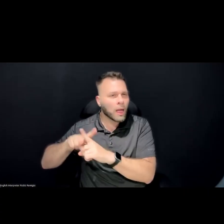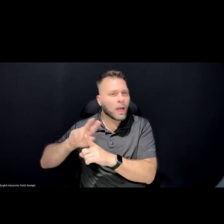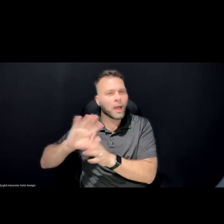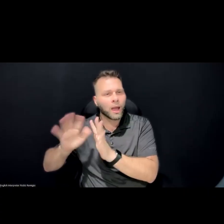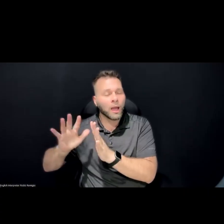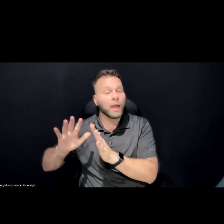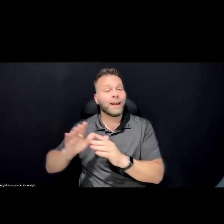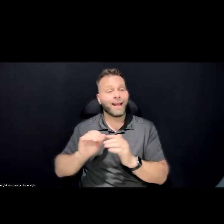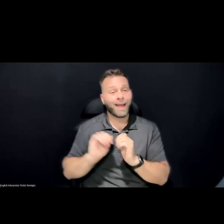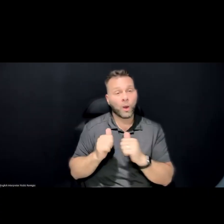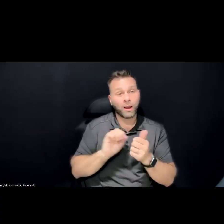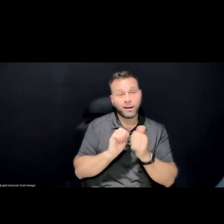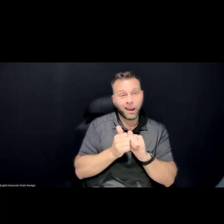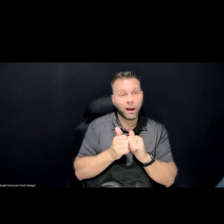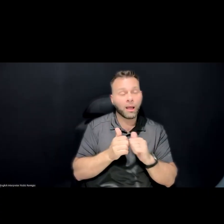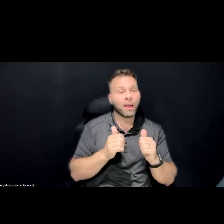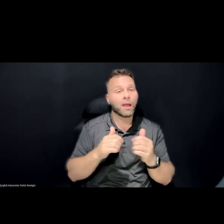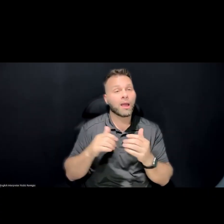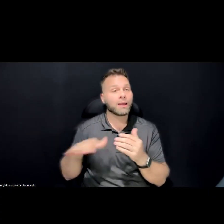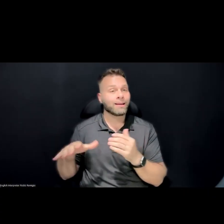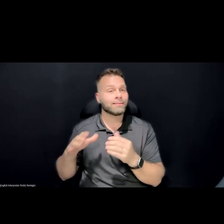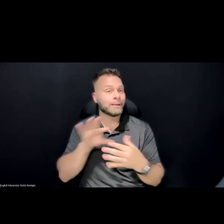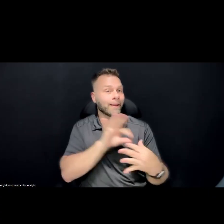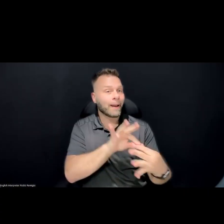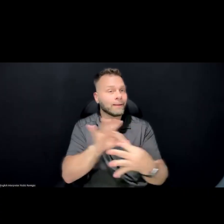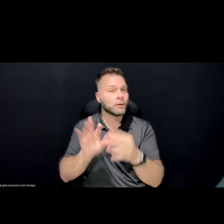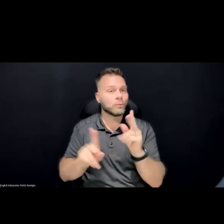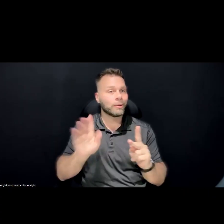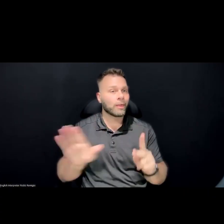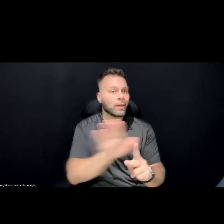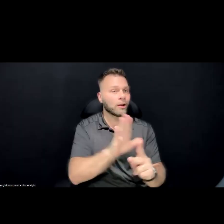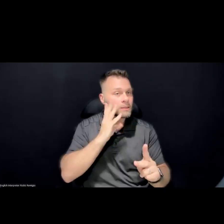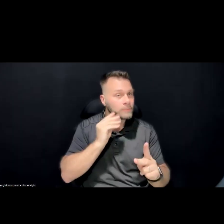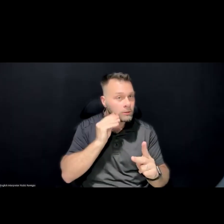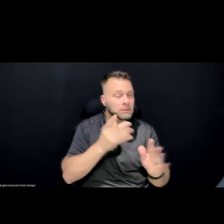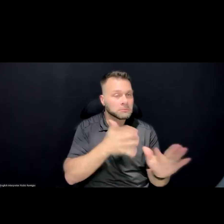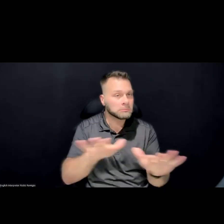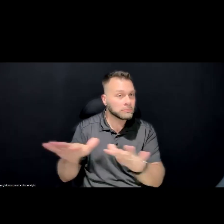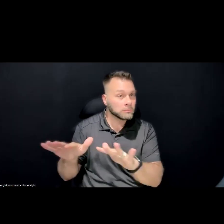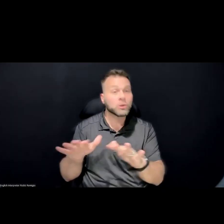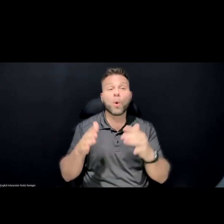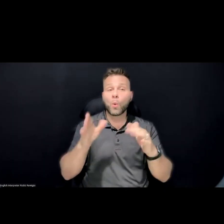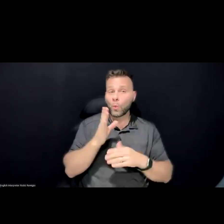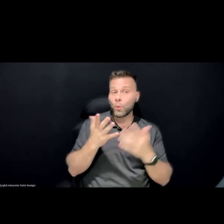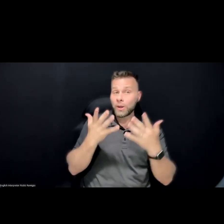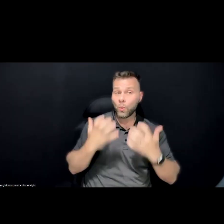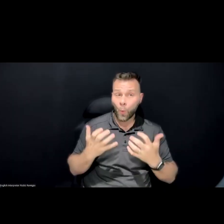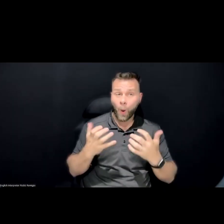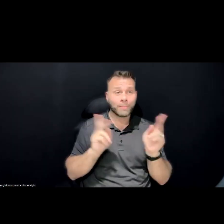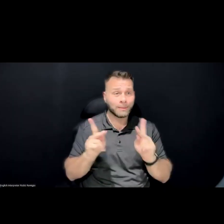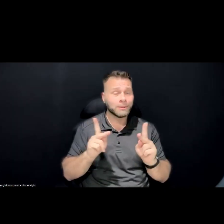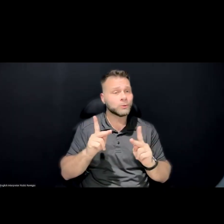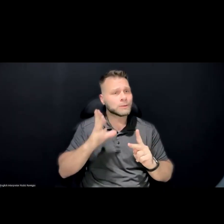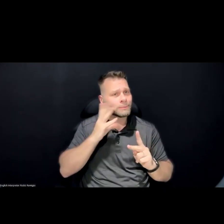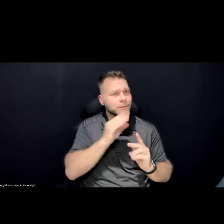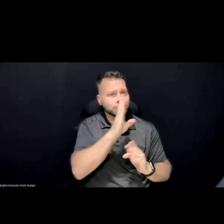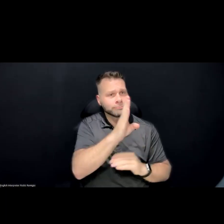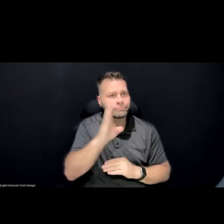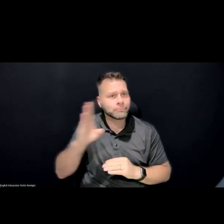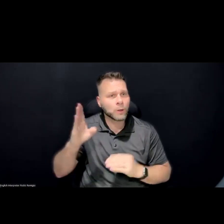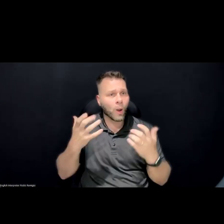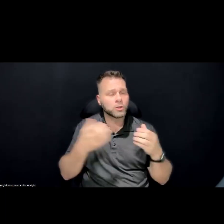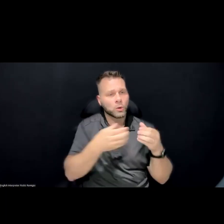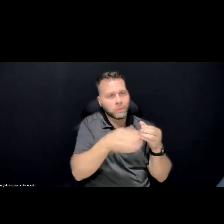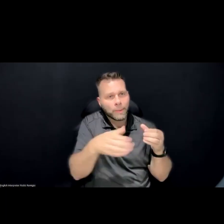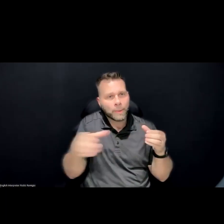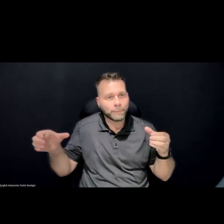bring in data and be connected to stories. So want to give everybody a chance to kind of connect with one another since we're all here. We're dropping two questions in the